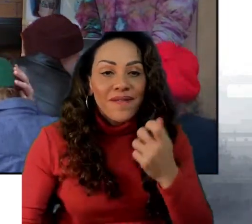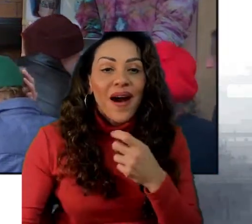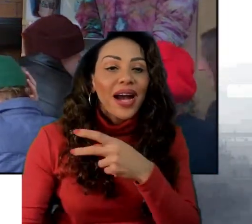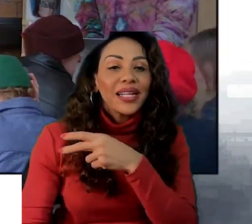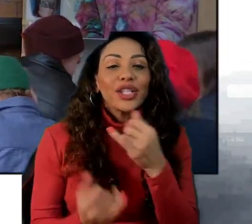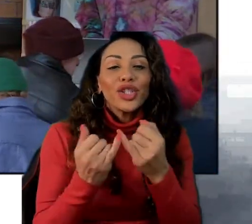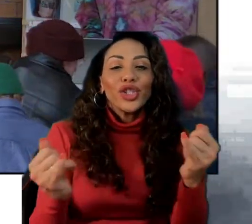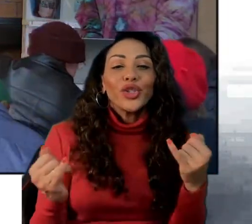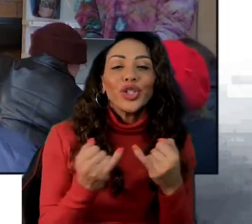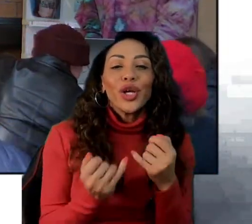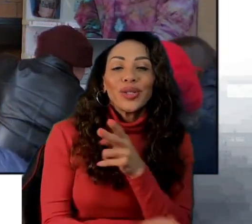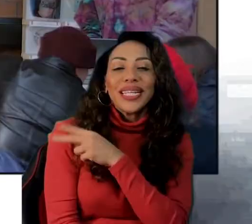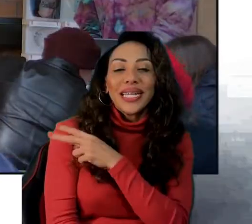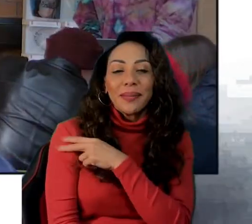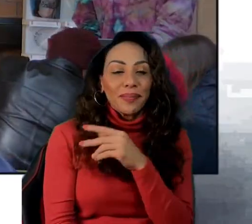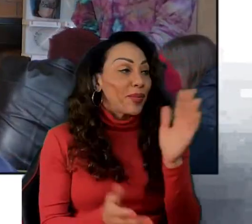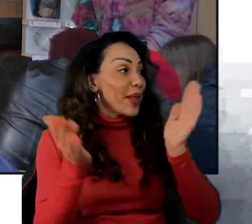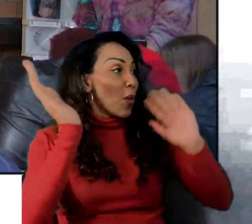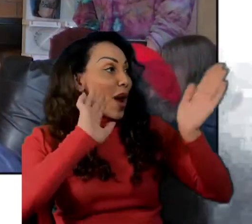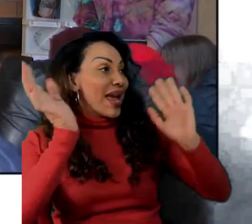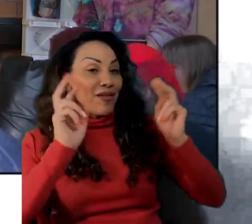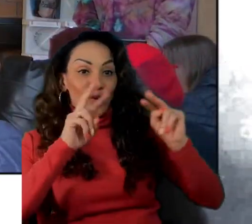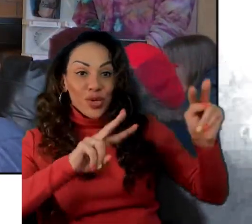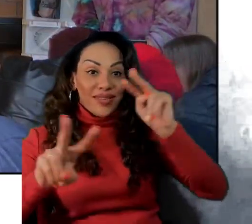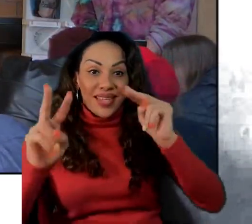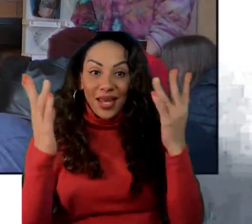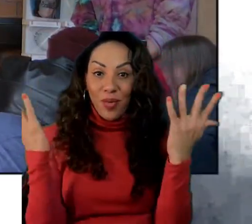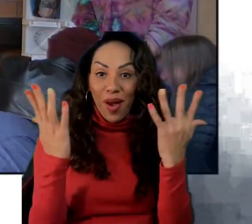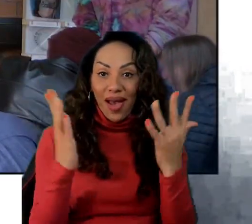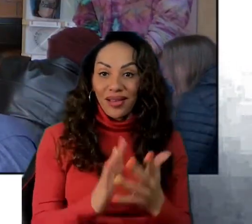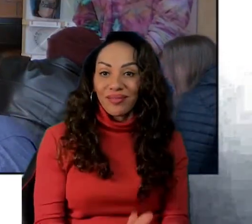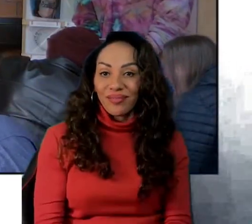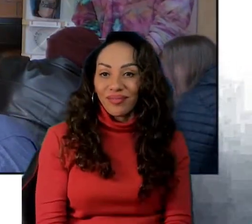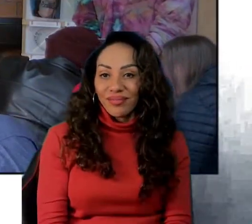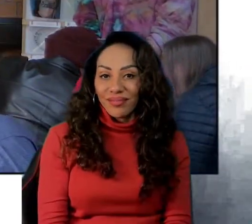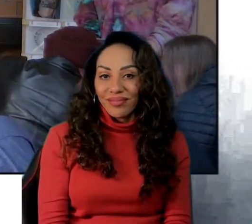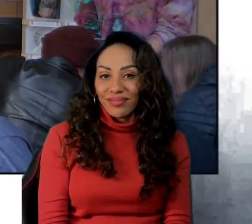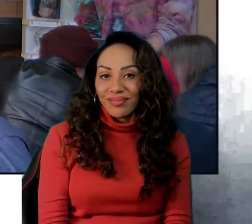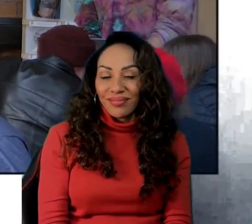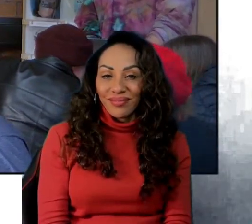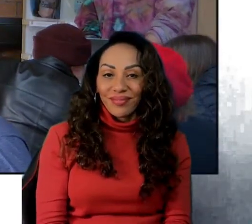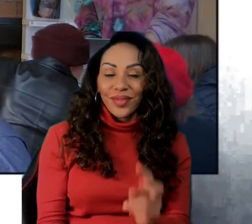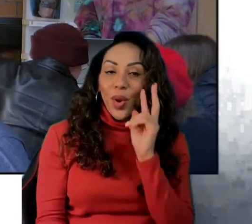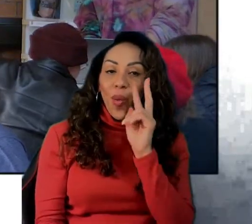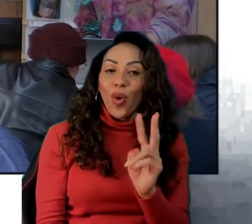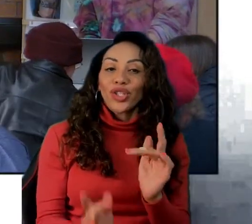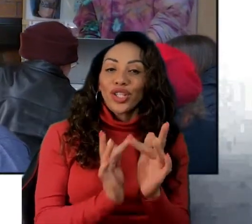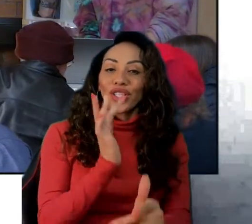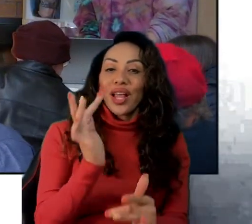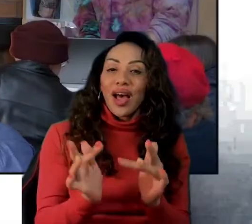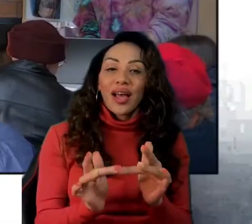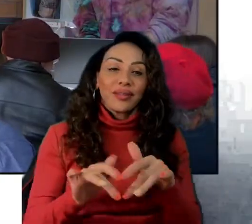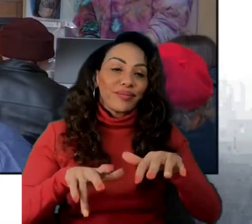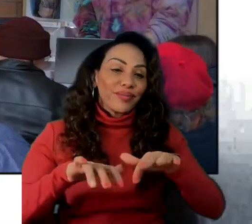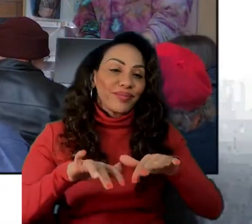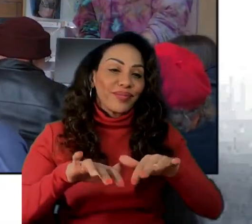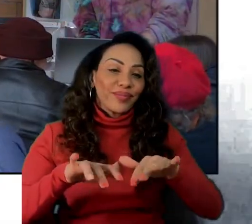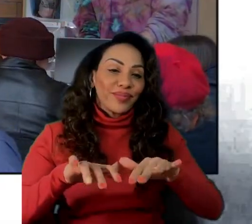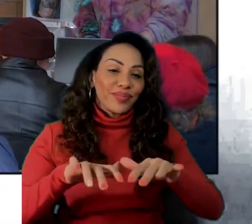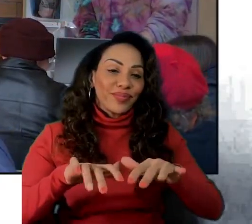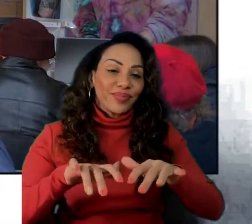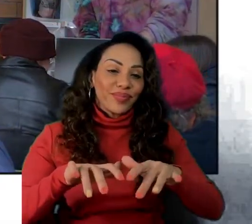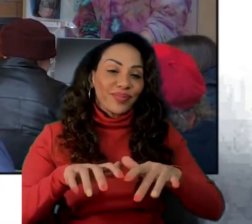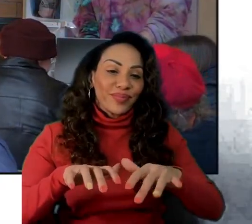give us a wave. There we are. If you're watching us online, please drop us a line on studio@watershed.co.uk with